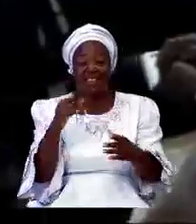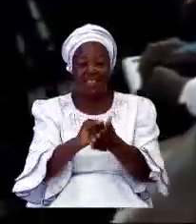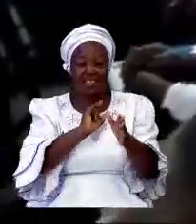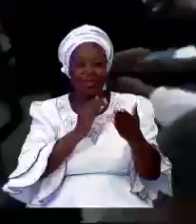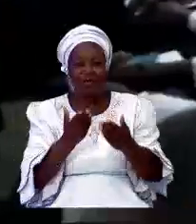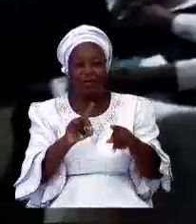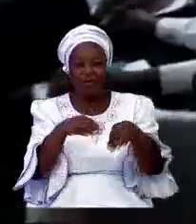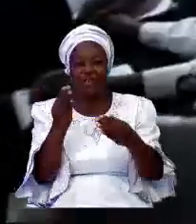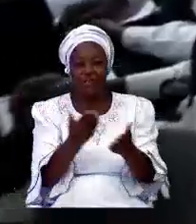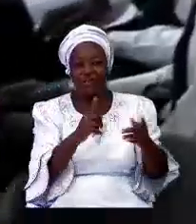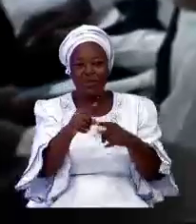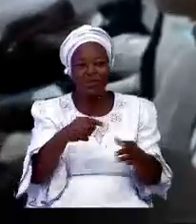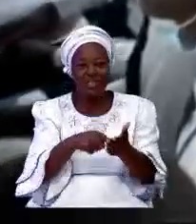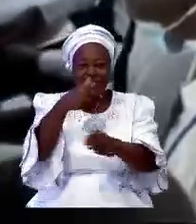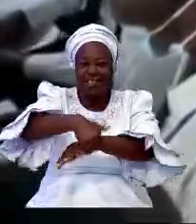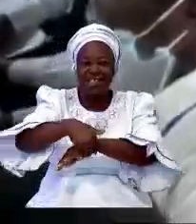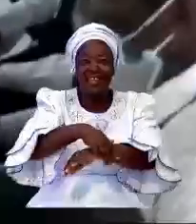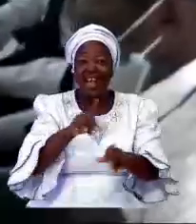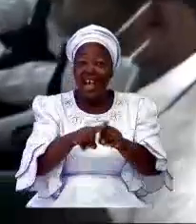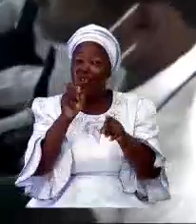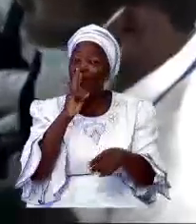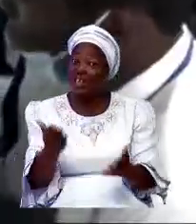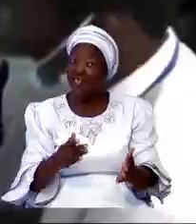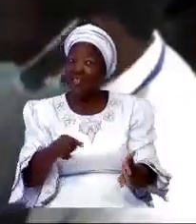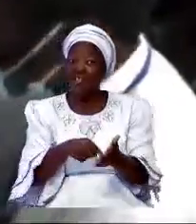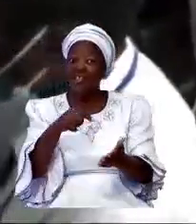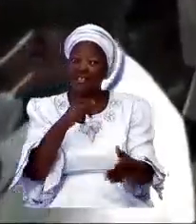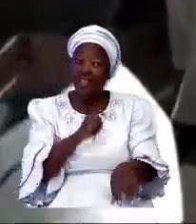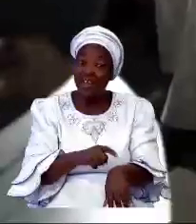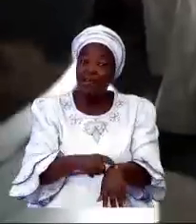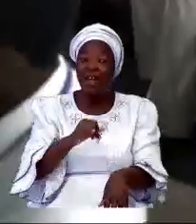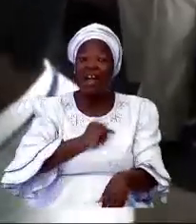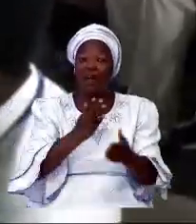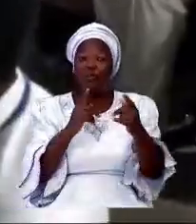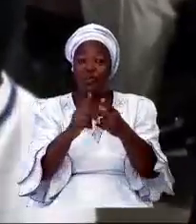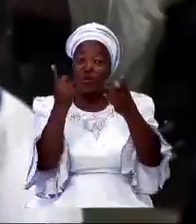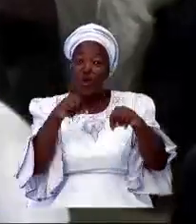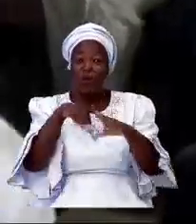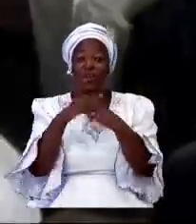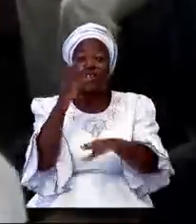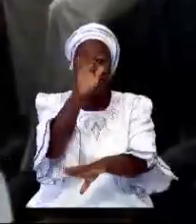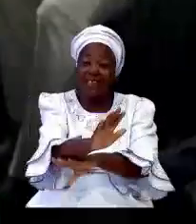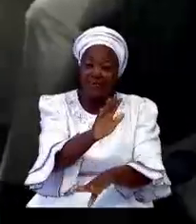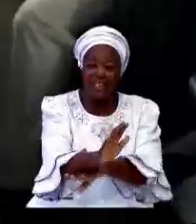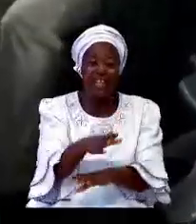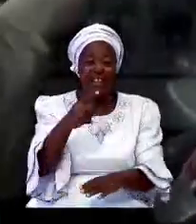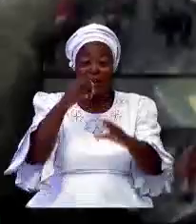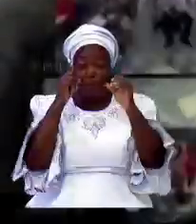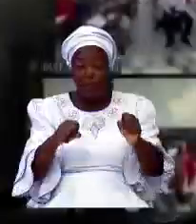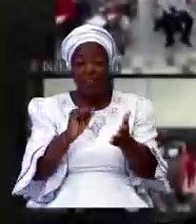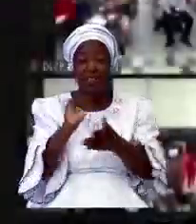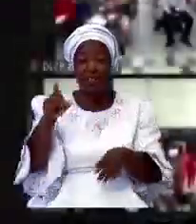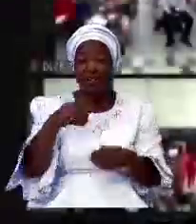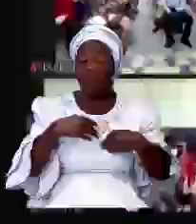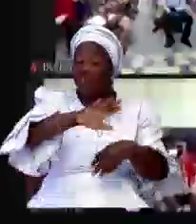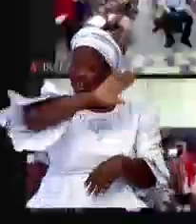there's a special thing I want to bring to you tonight. As you are here now, I want you to come in